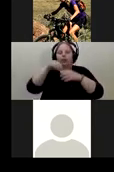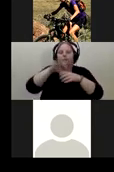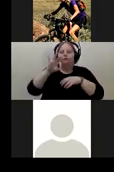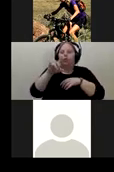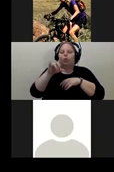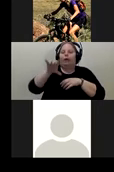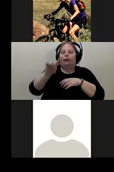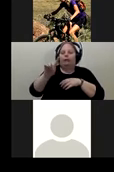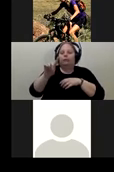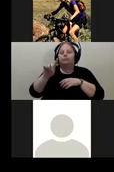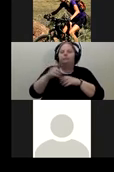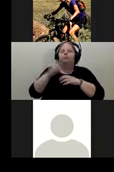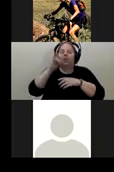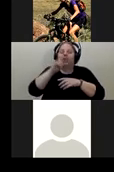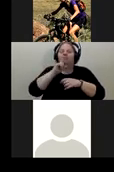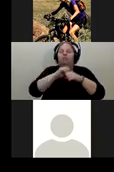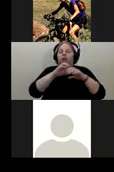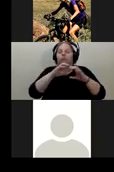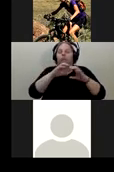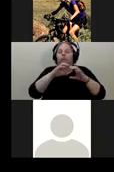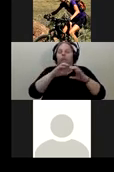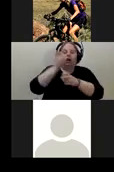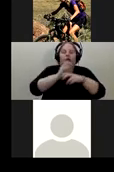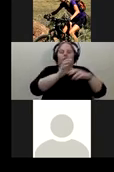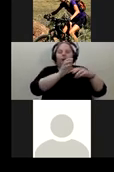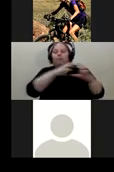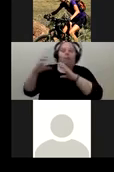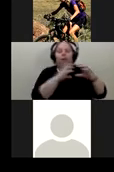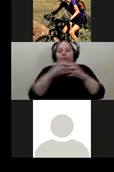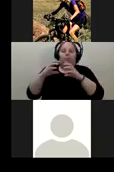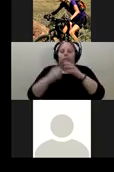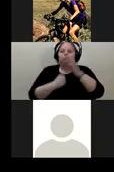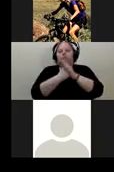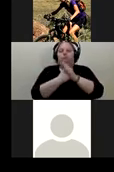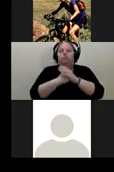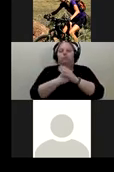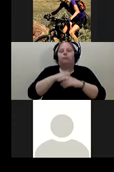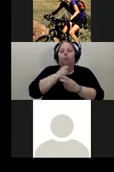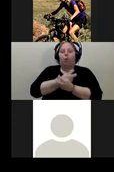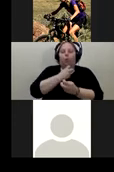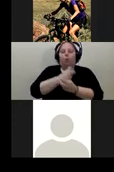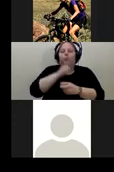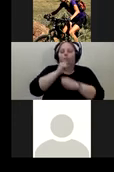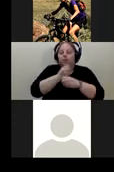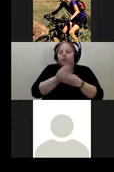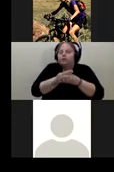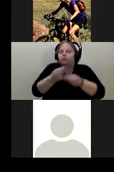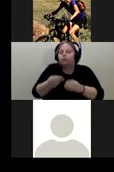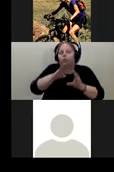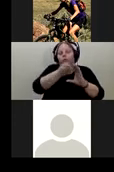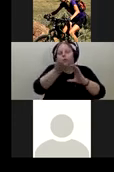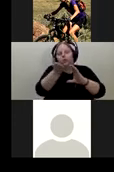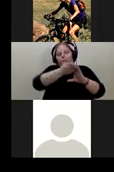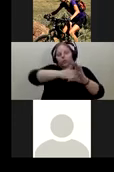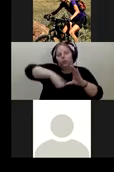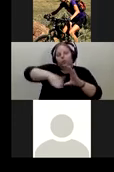that brain slaps up against those bony ridges. It'd be nice if it was nice and smooth in there. I don't really understand why they're bony